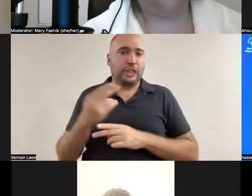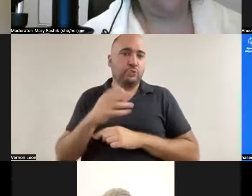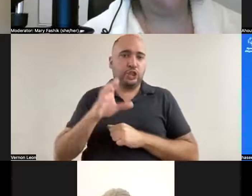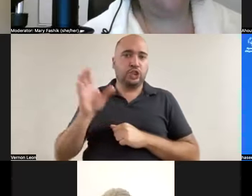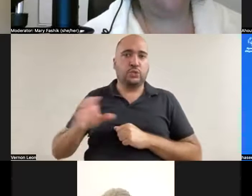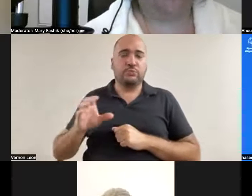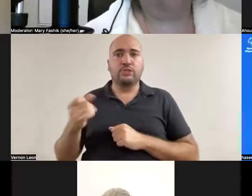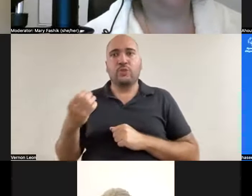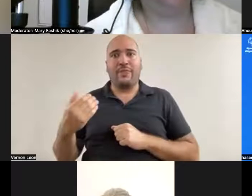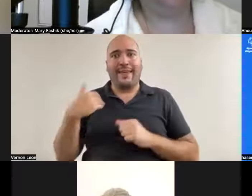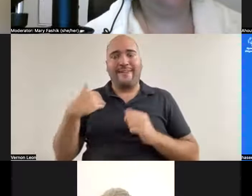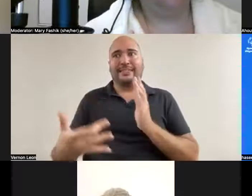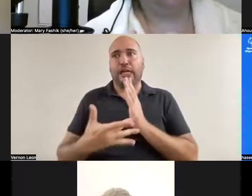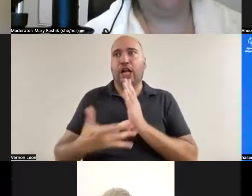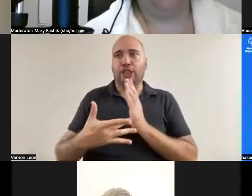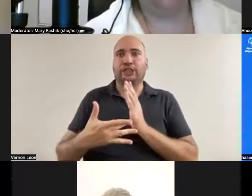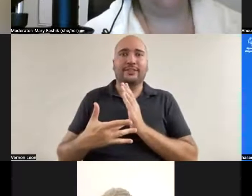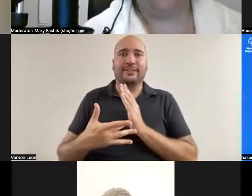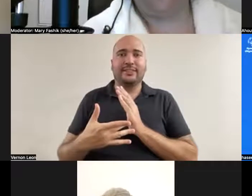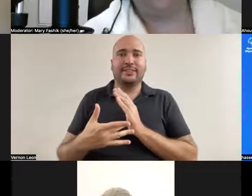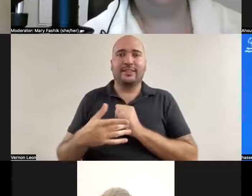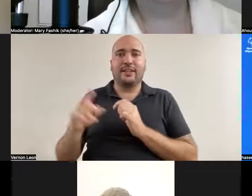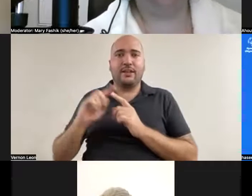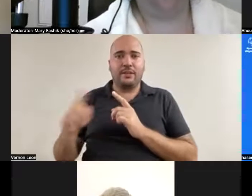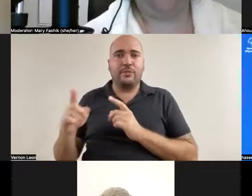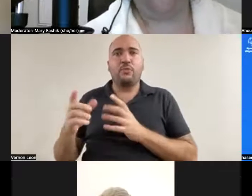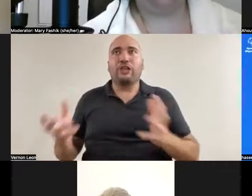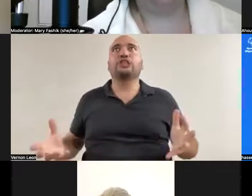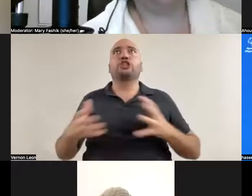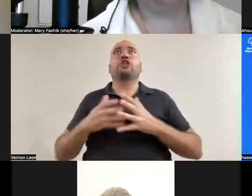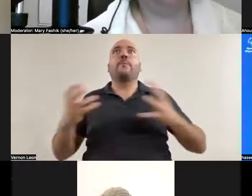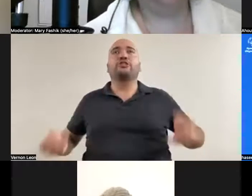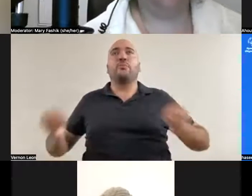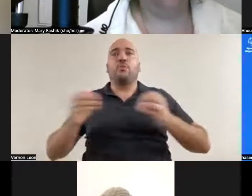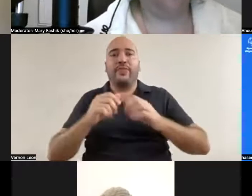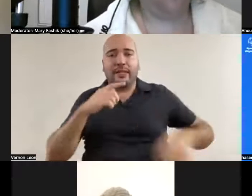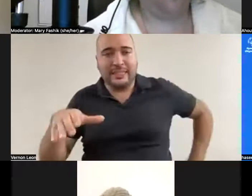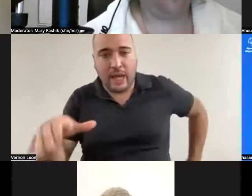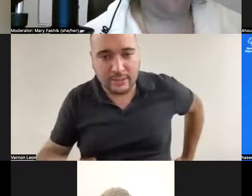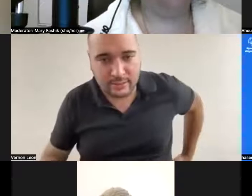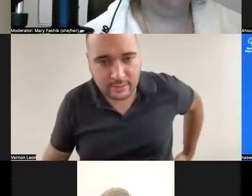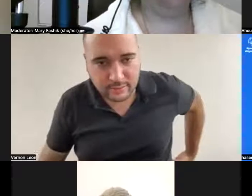is technology, but there's so much more that can be done.